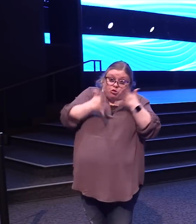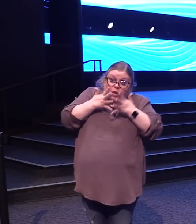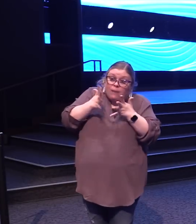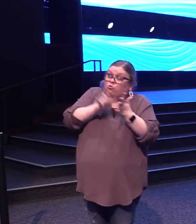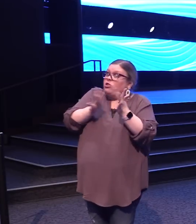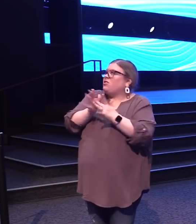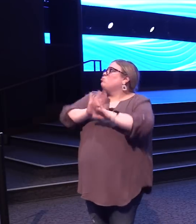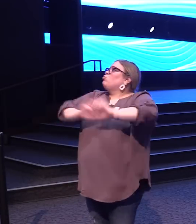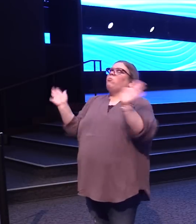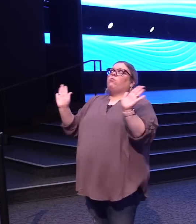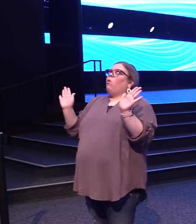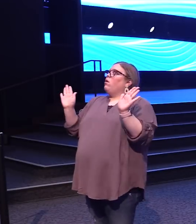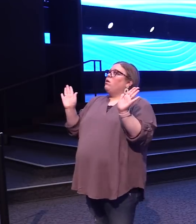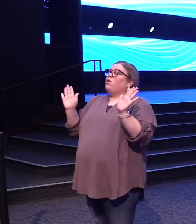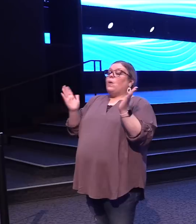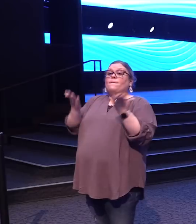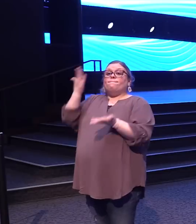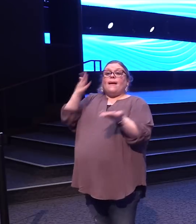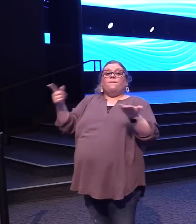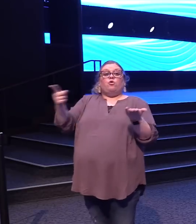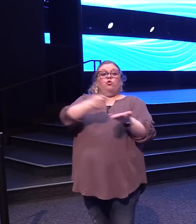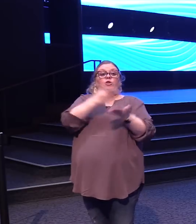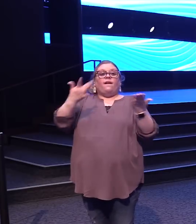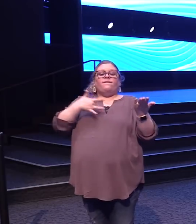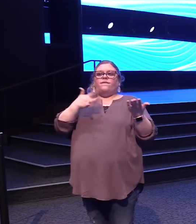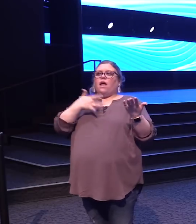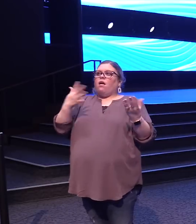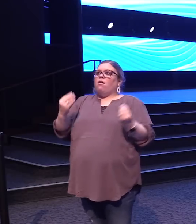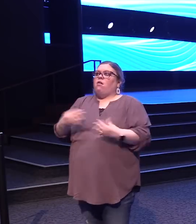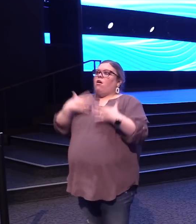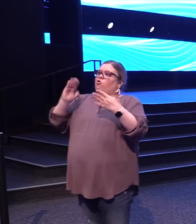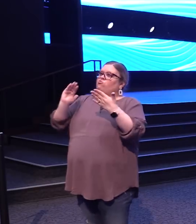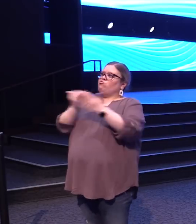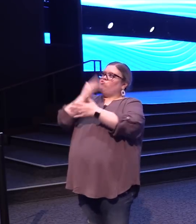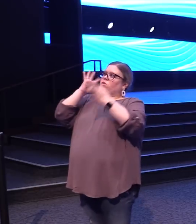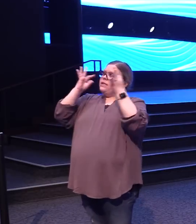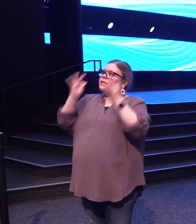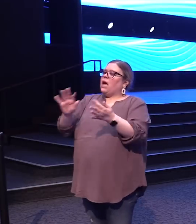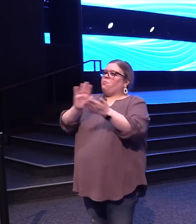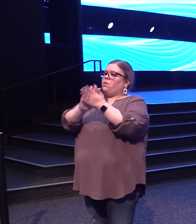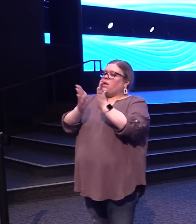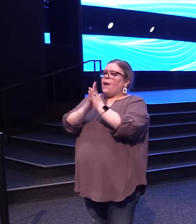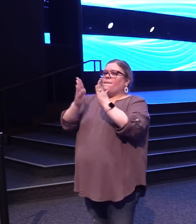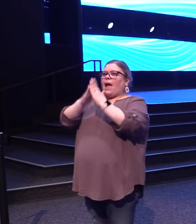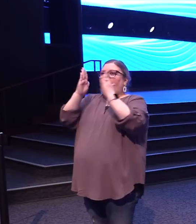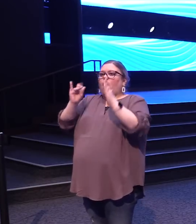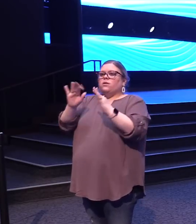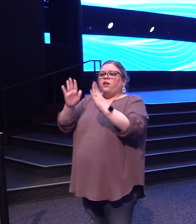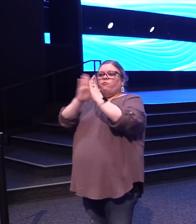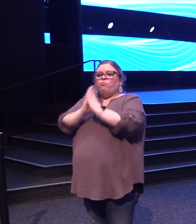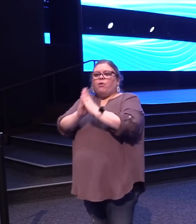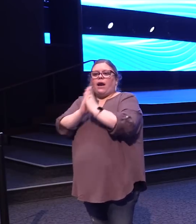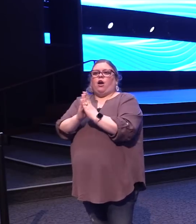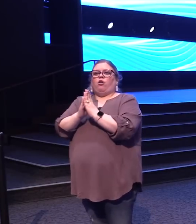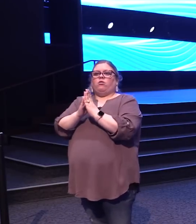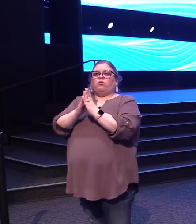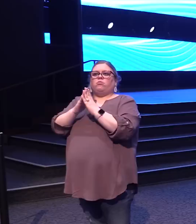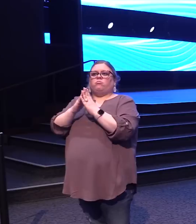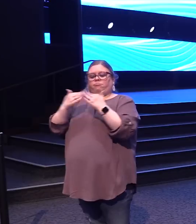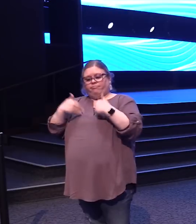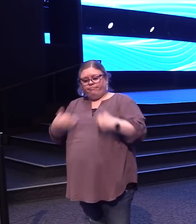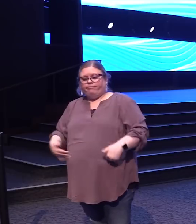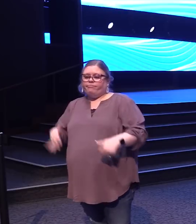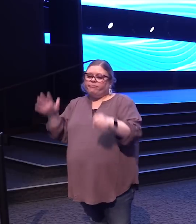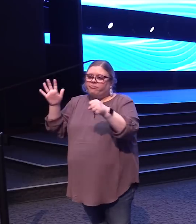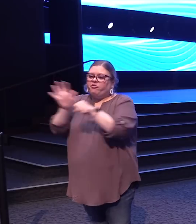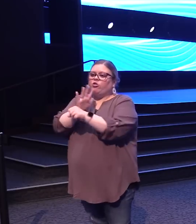anymore, Jesus. Maybe you're here and you feel inspired to make a new decision to become a house of prayer, a 21st century house